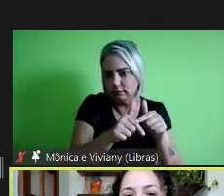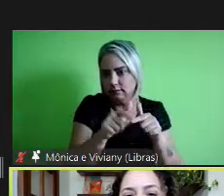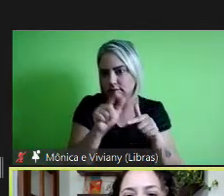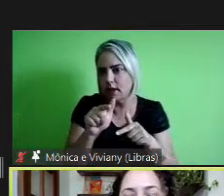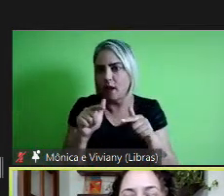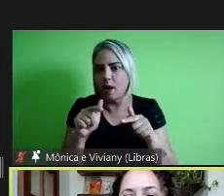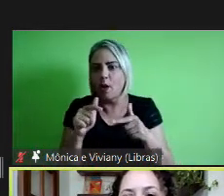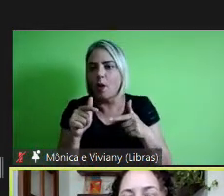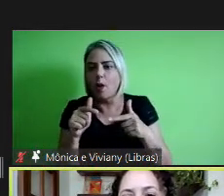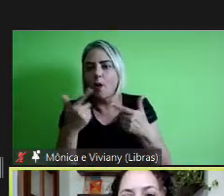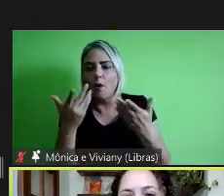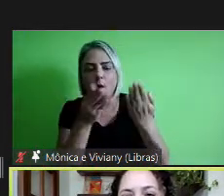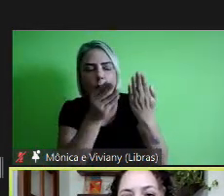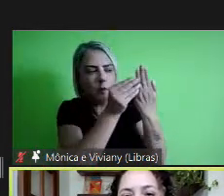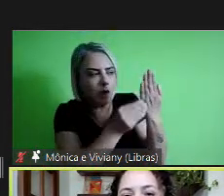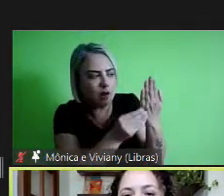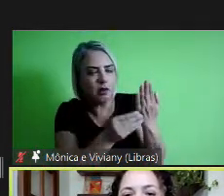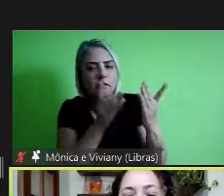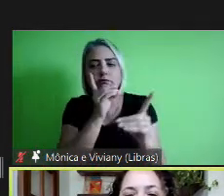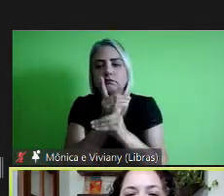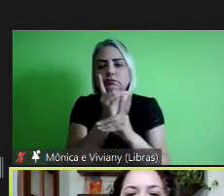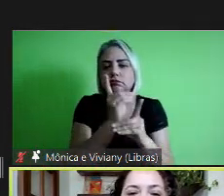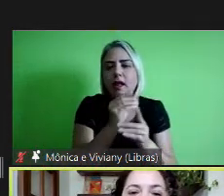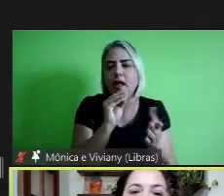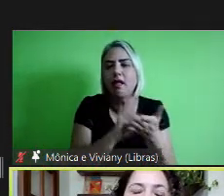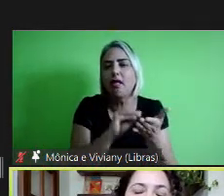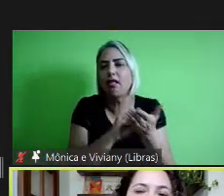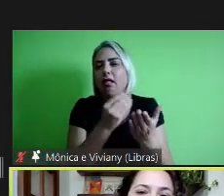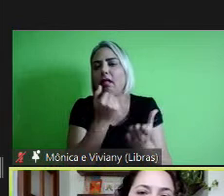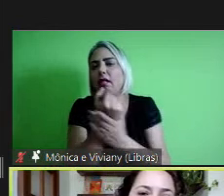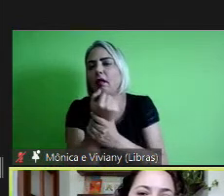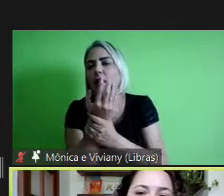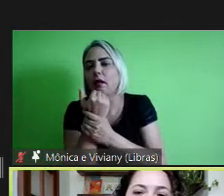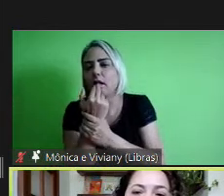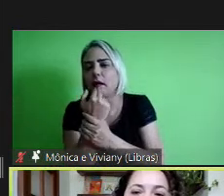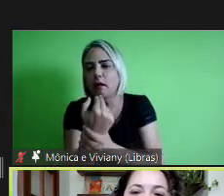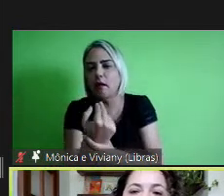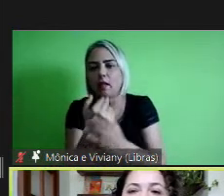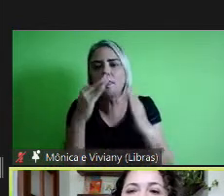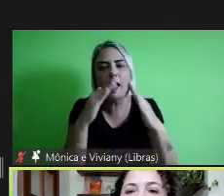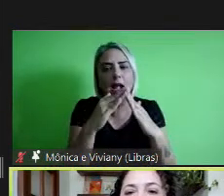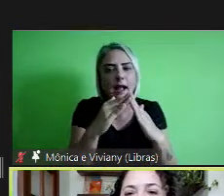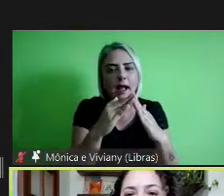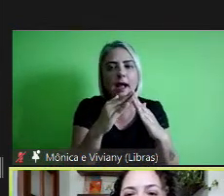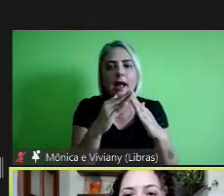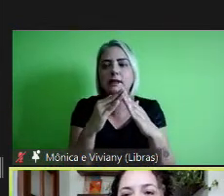where they work. So the handbook to identify these